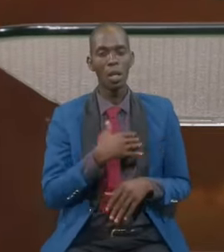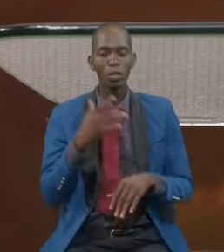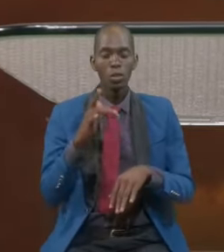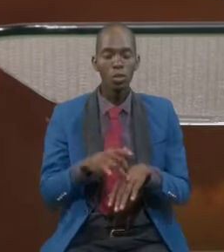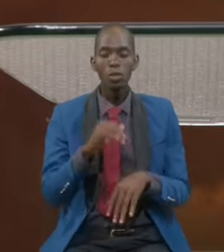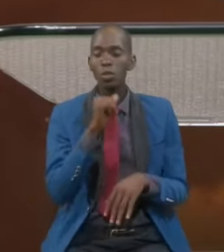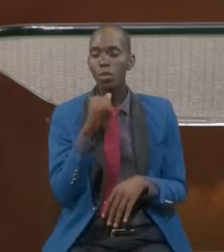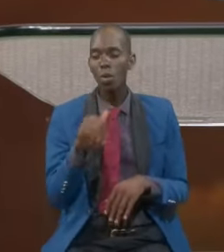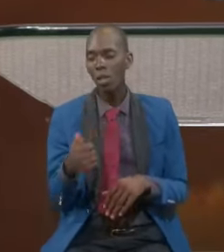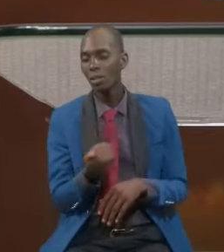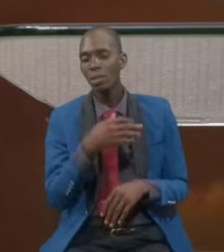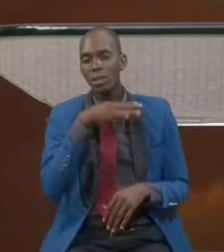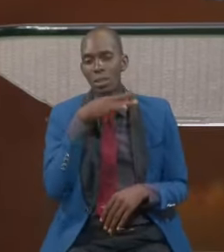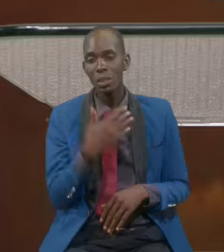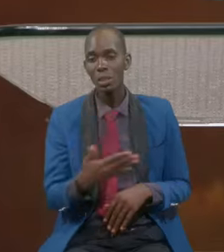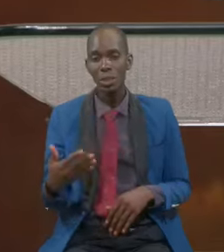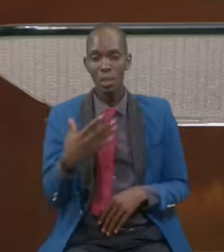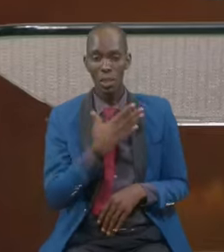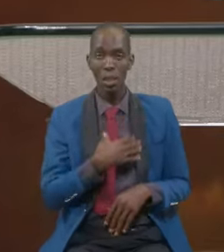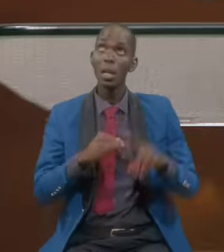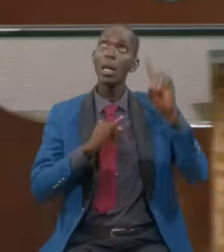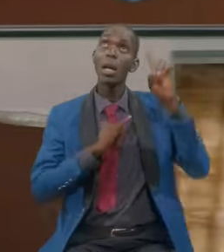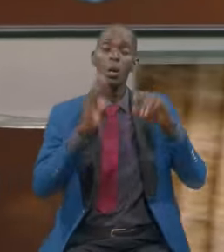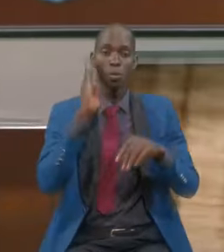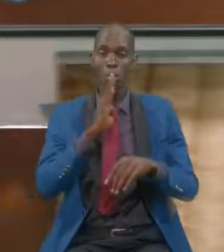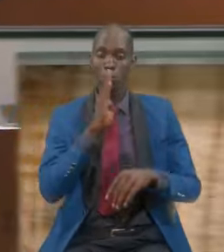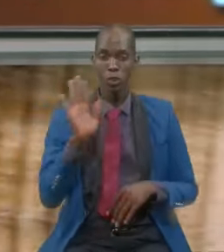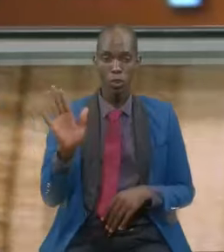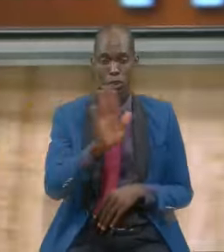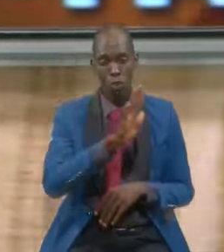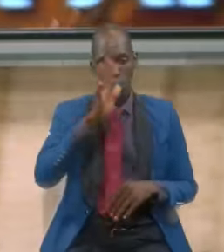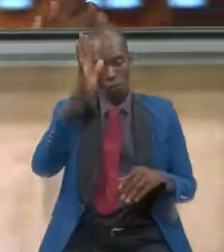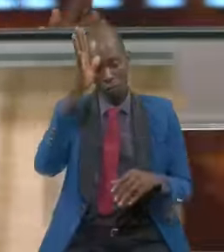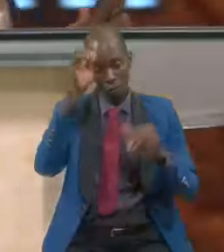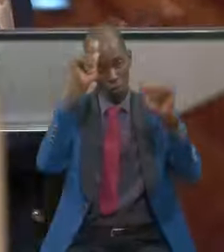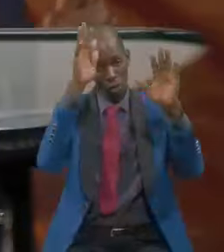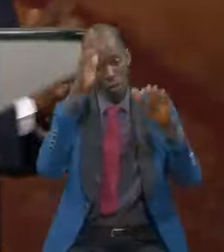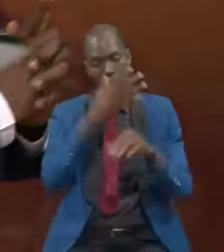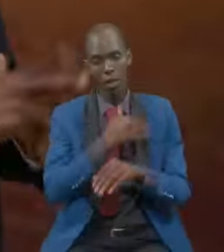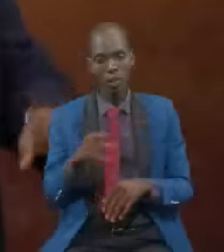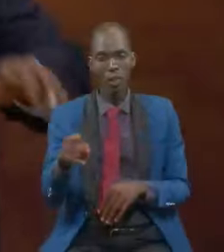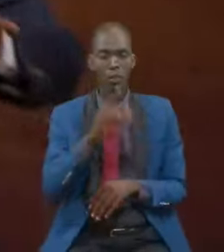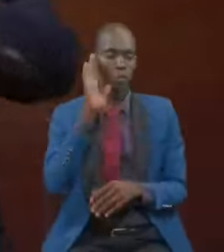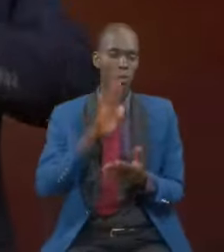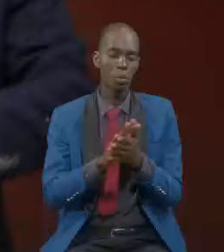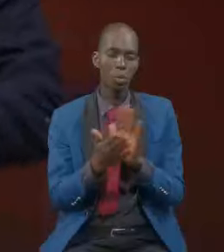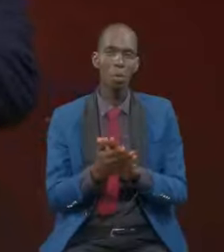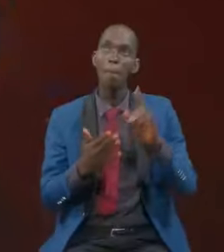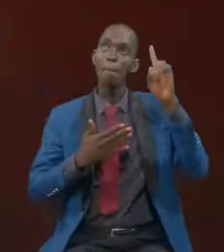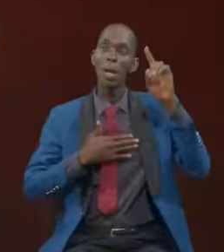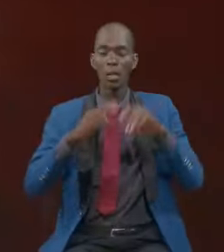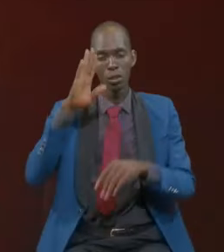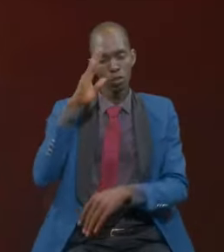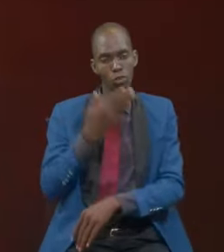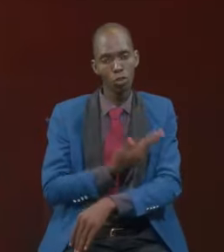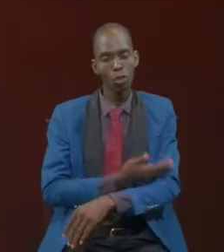thing, and I will be a father unto you, and ye shall be my sons and my daughters, says the Lord. Those are the